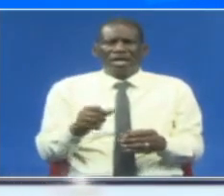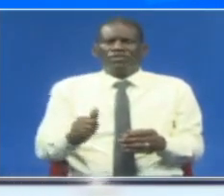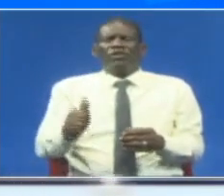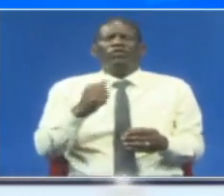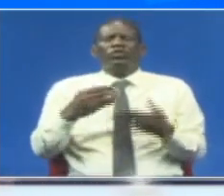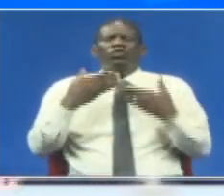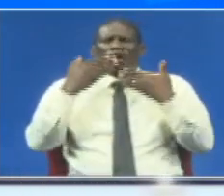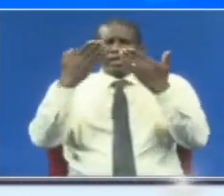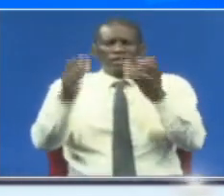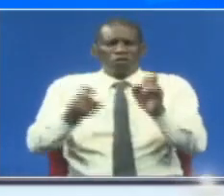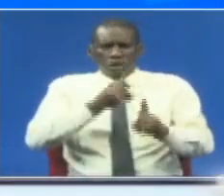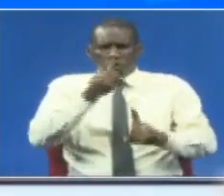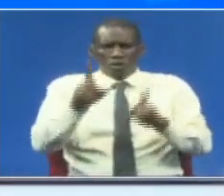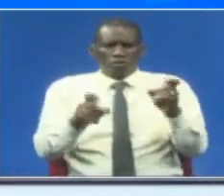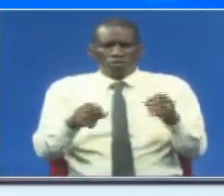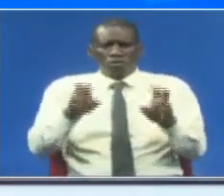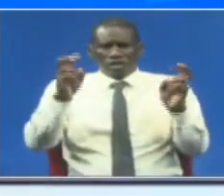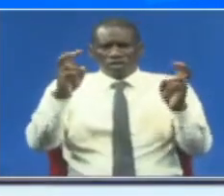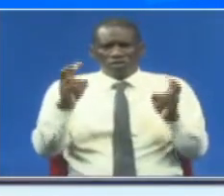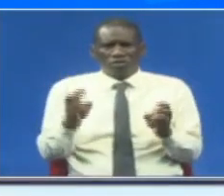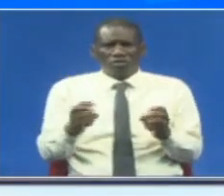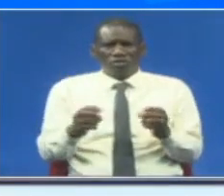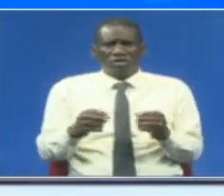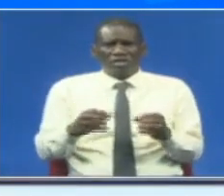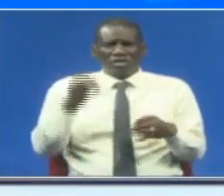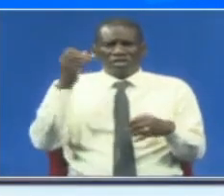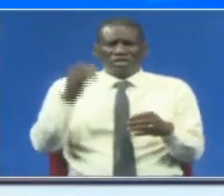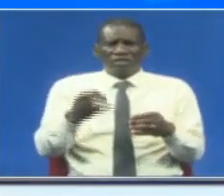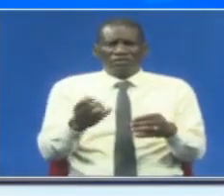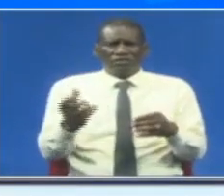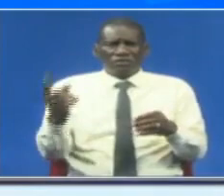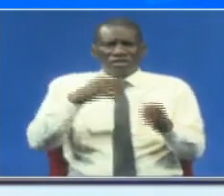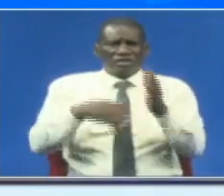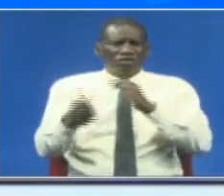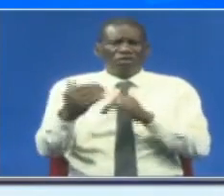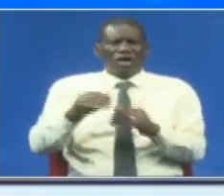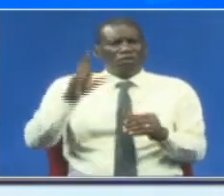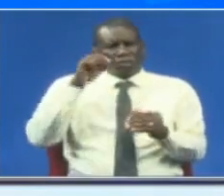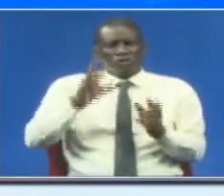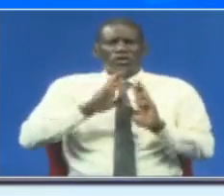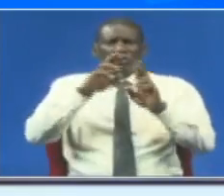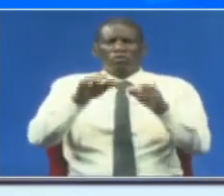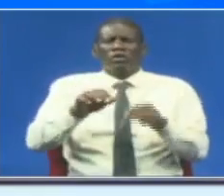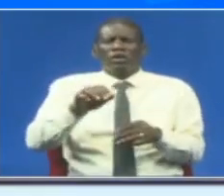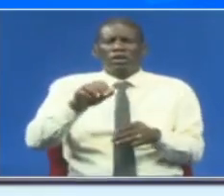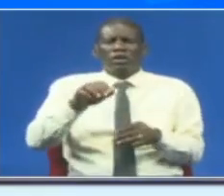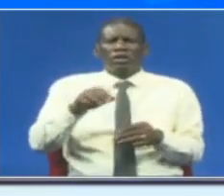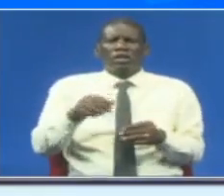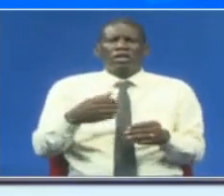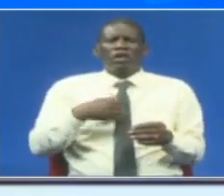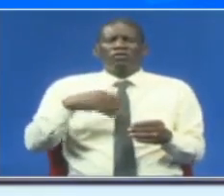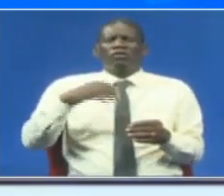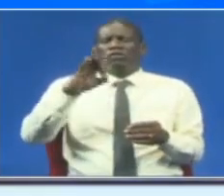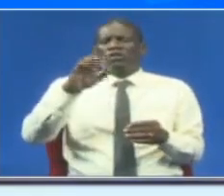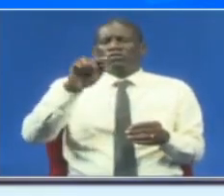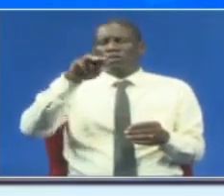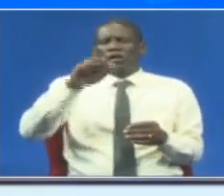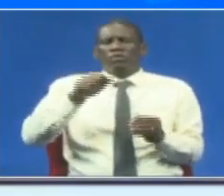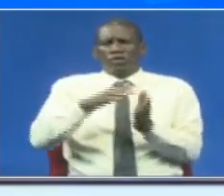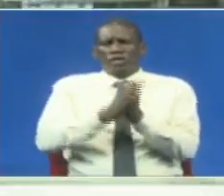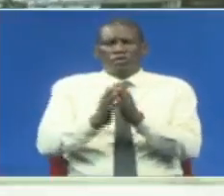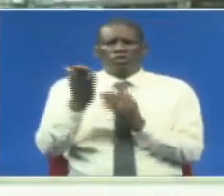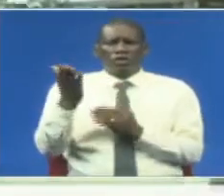has declined to respond to our queries on the matter the last couple of days. Our coastal reporter, Fatuma Bugu, has that story.